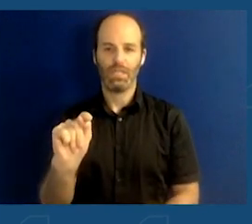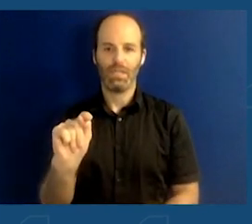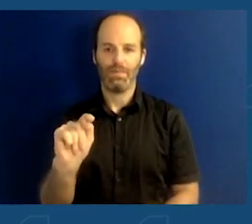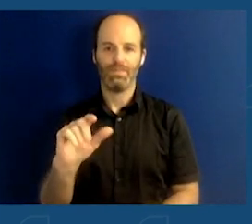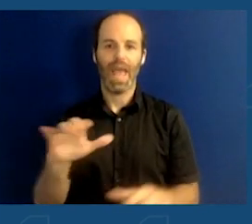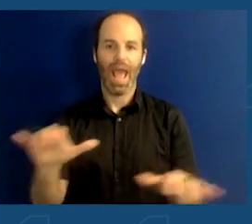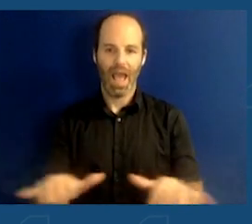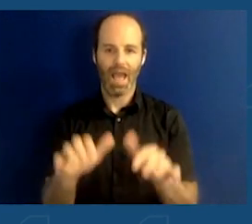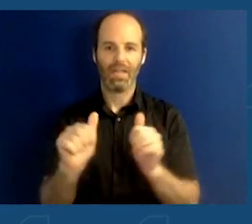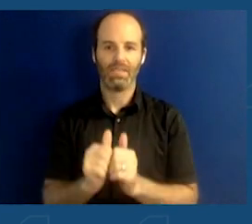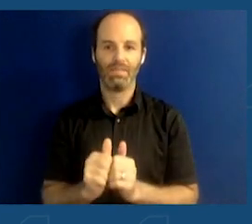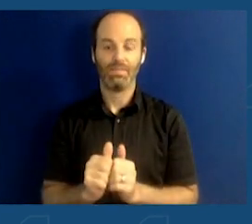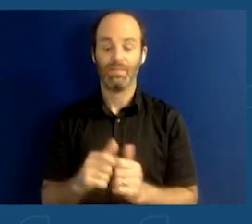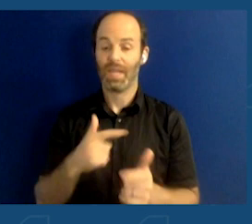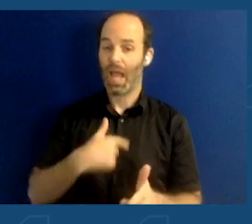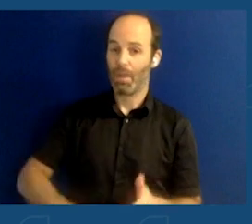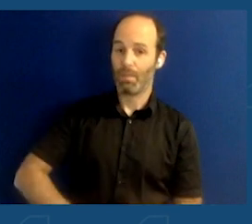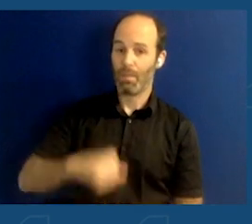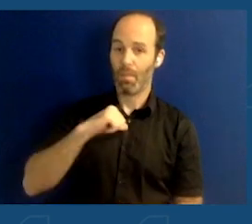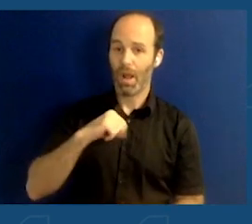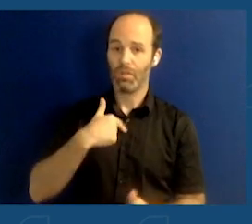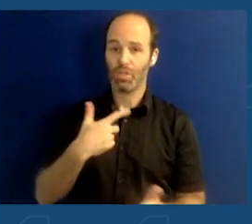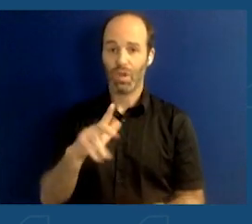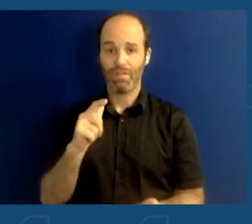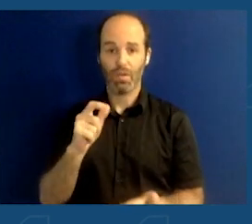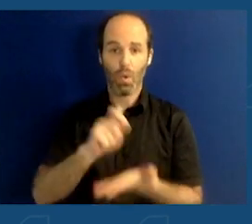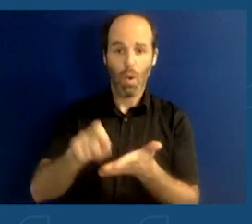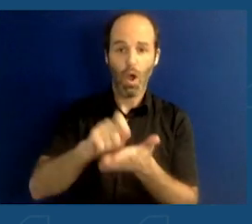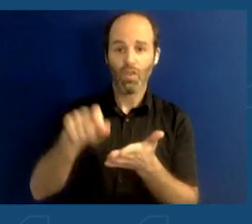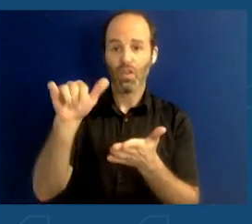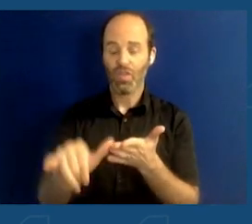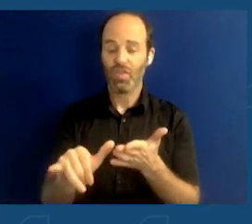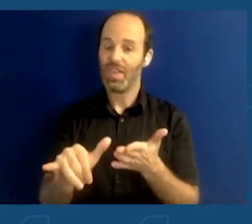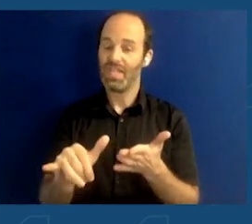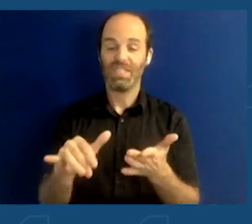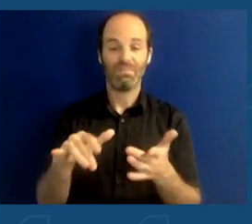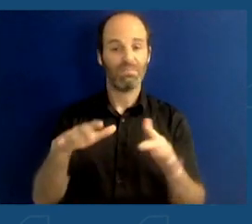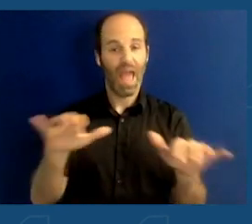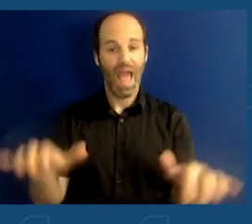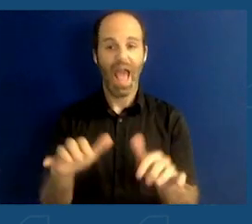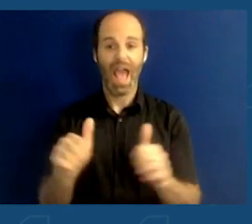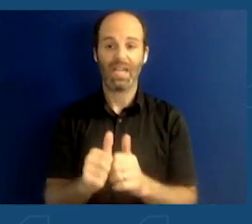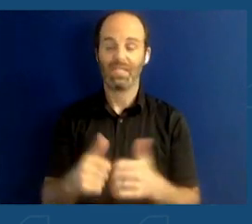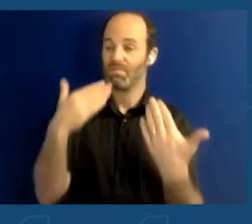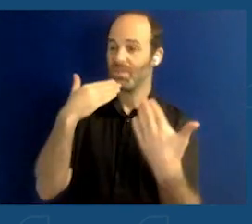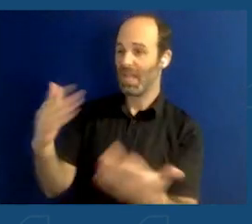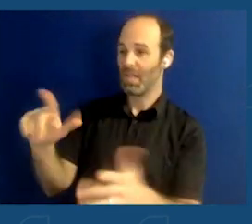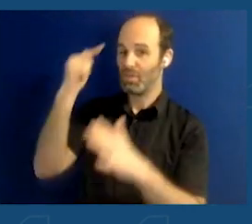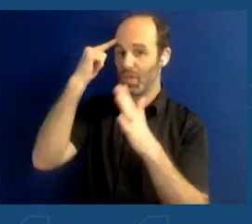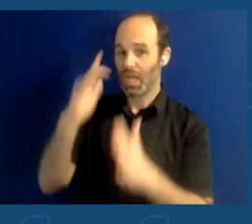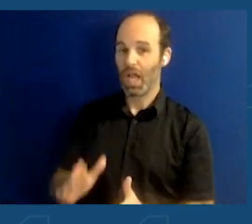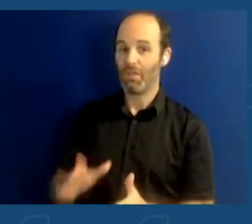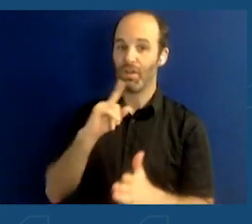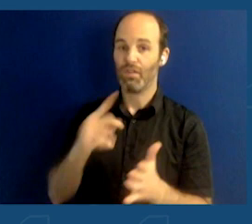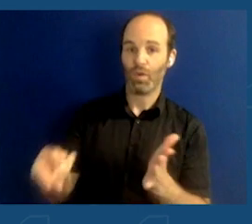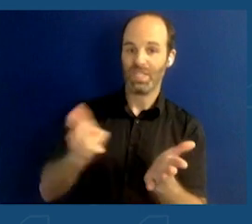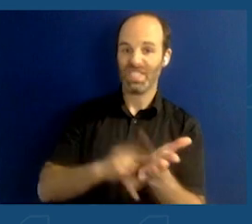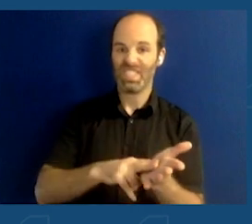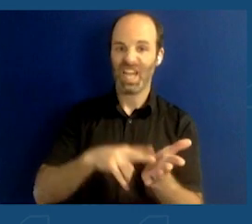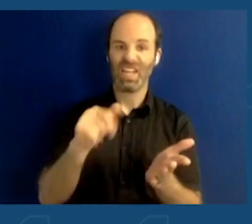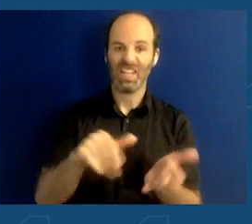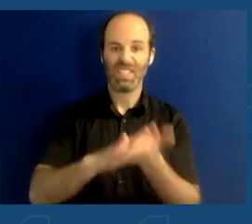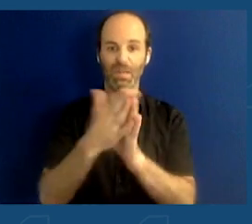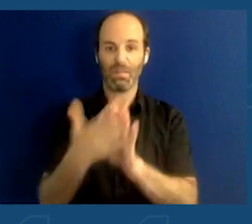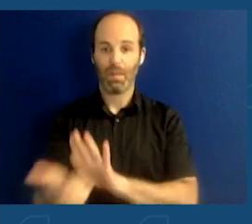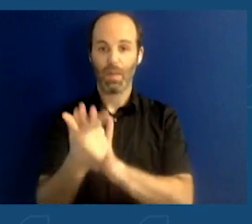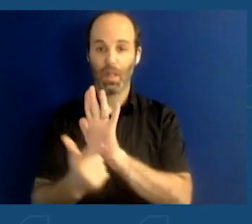have authored this small, just act. I am grateful to the governor for signing this into law and advancing